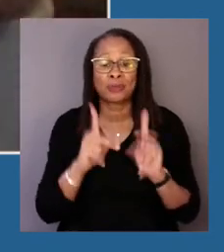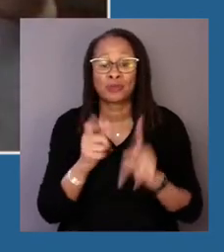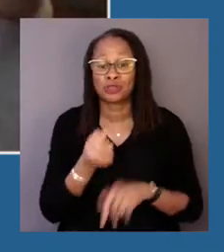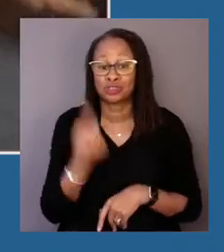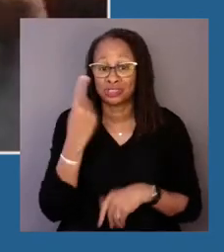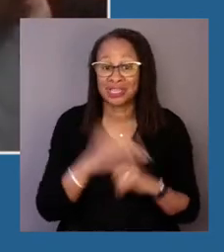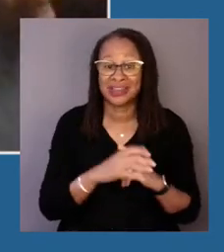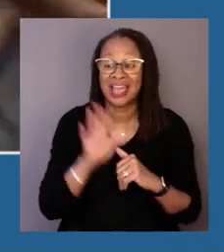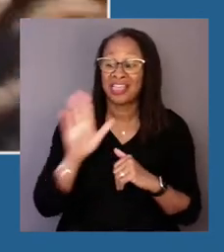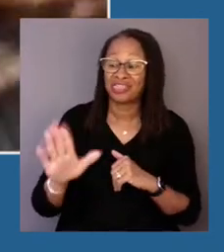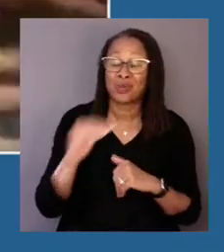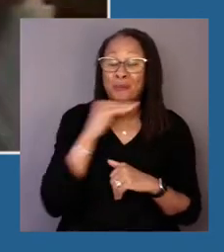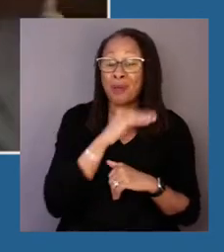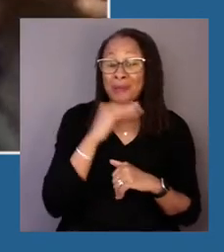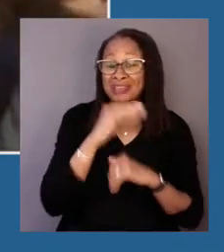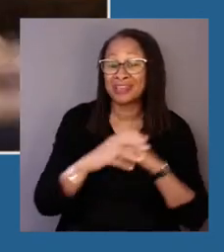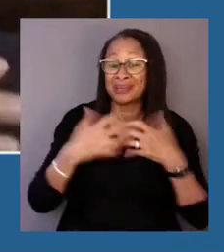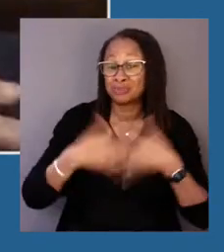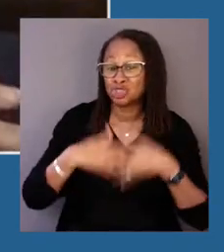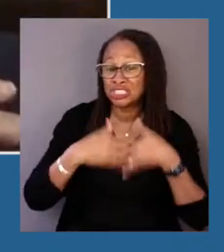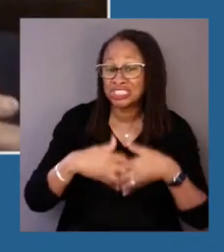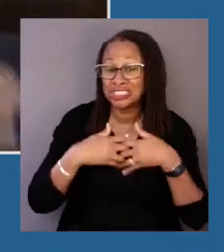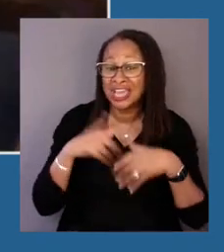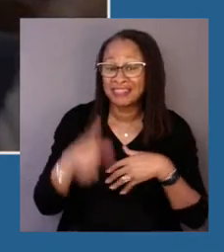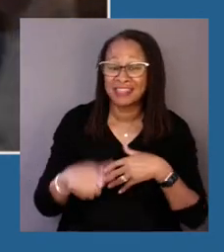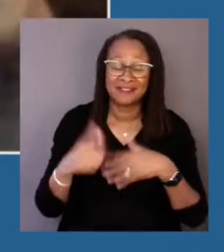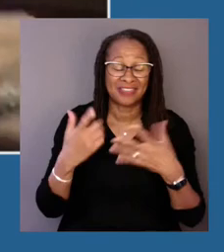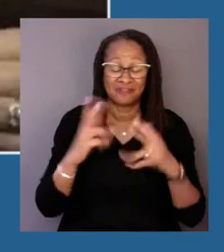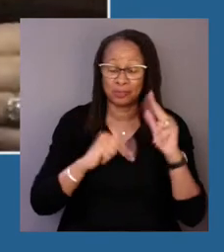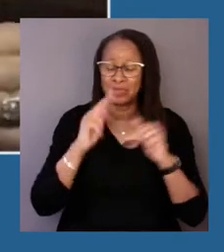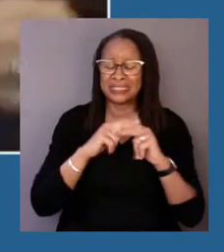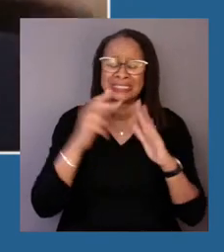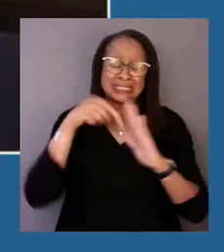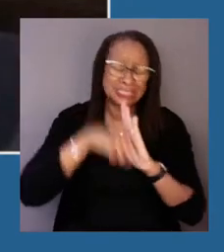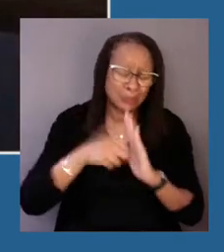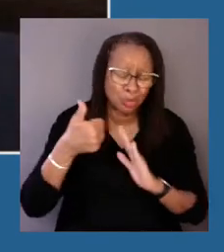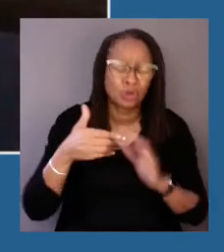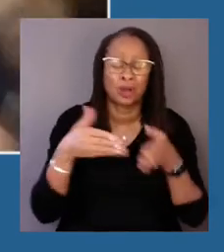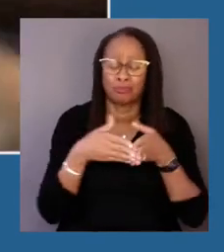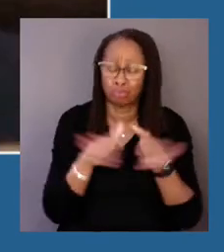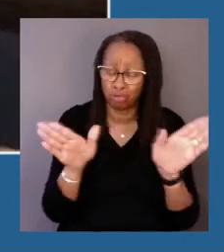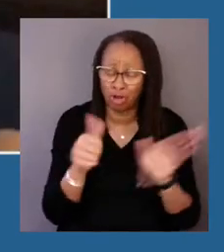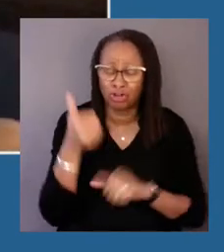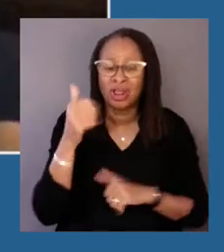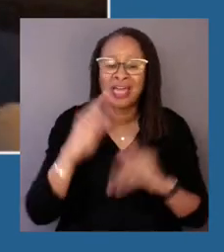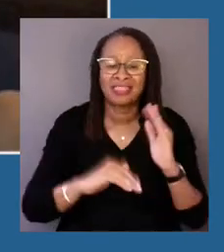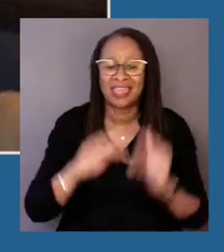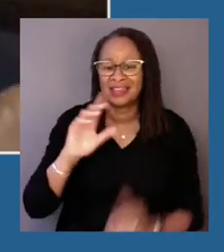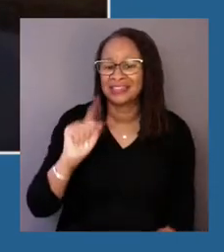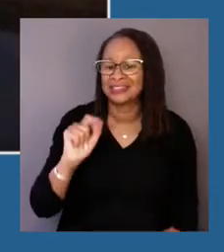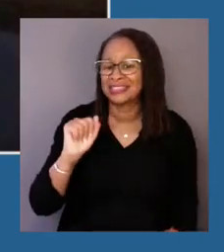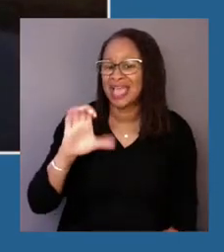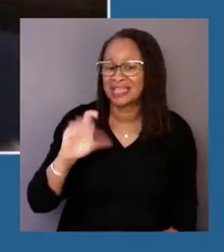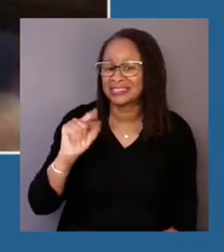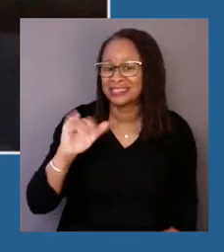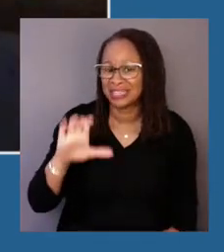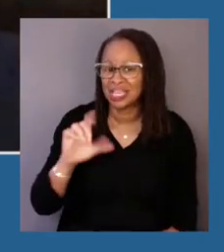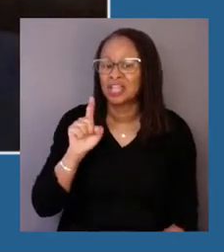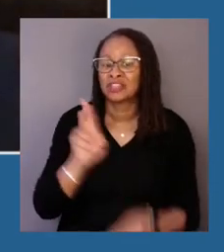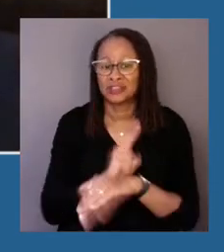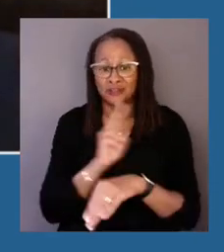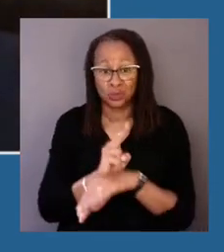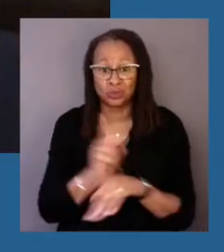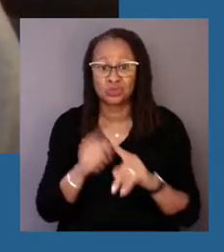built is much deeper and much broader than just the tactic that they've used to combat climate